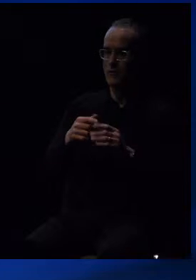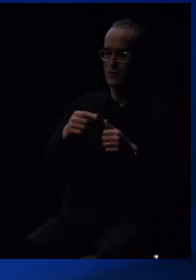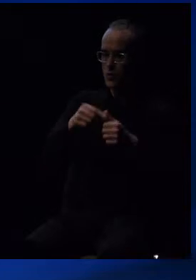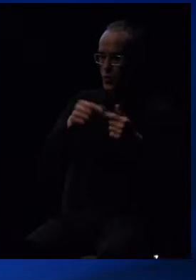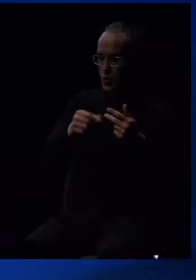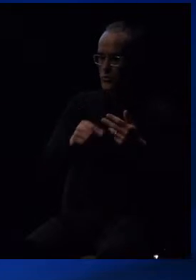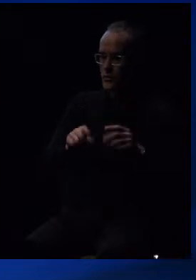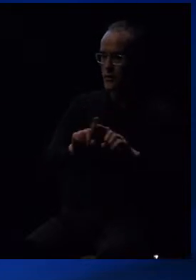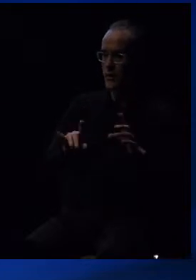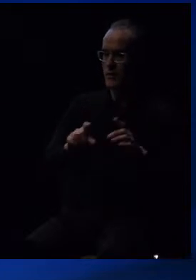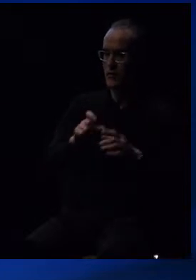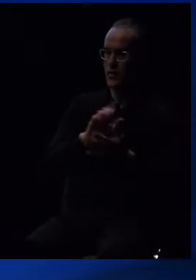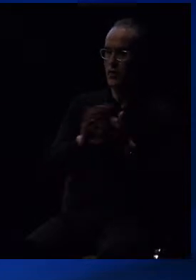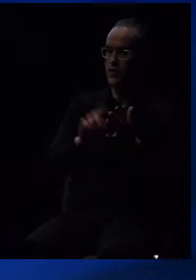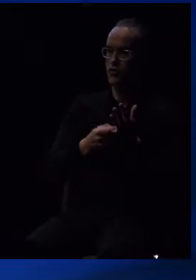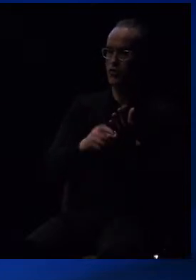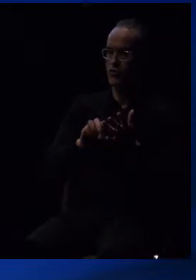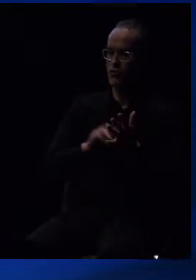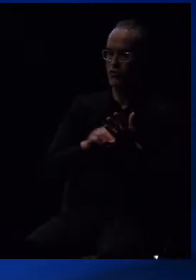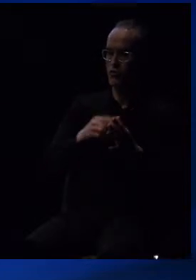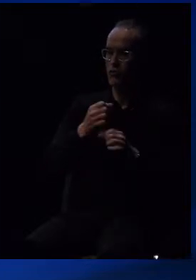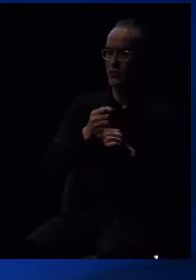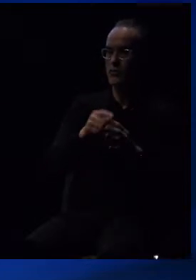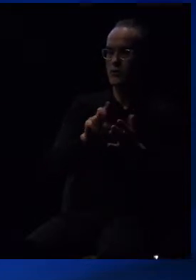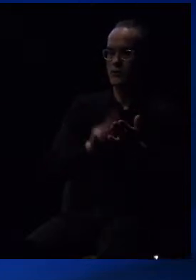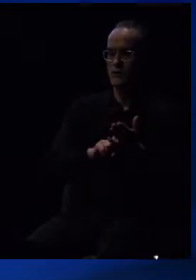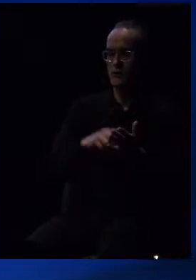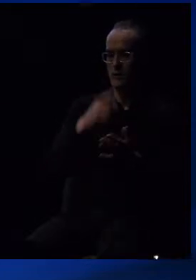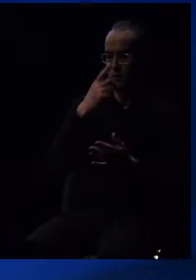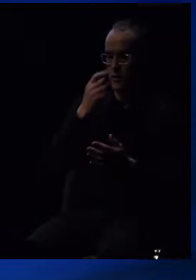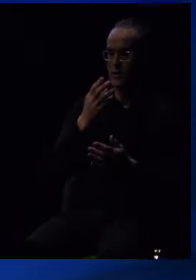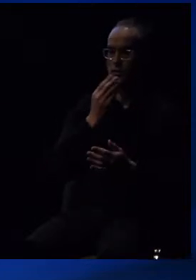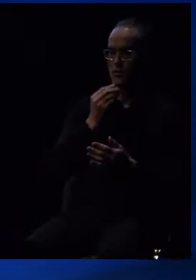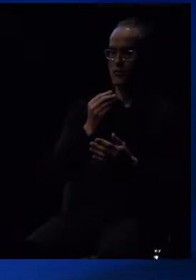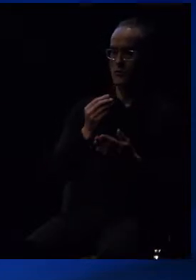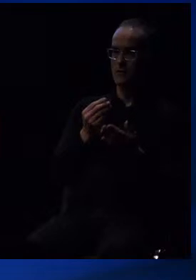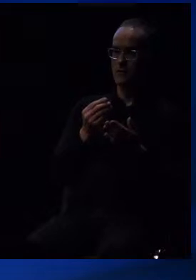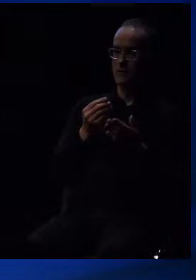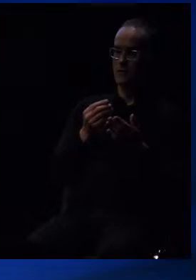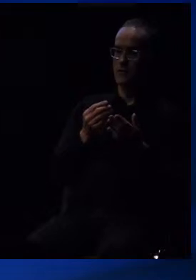could use a very wide palette, also